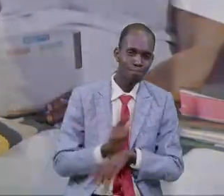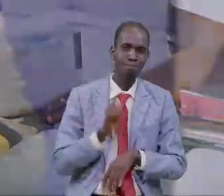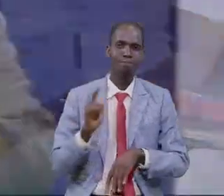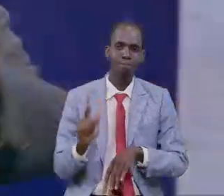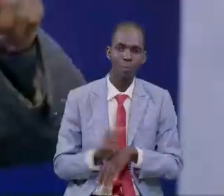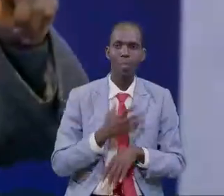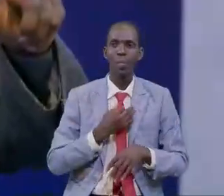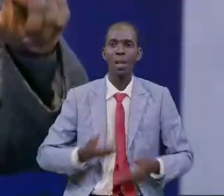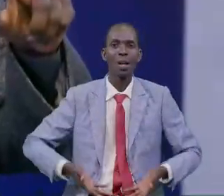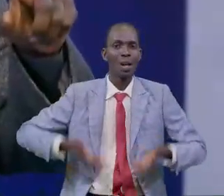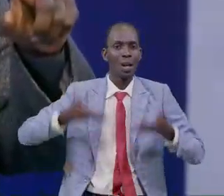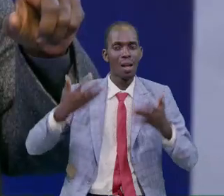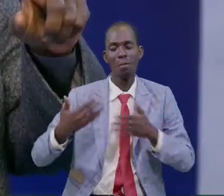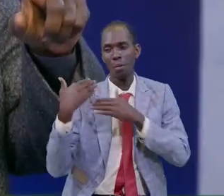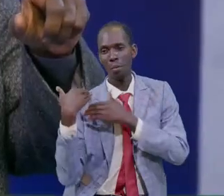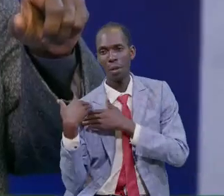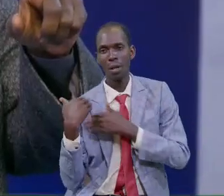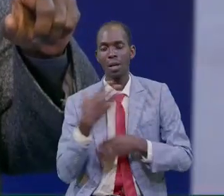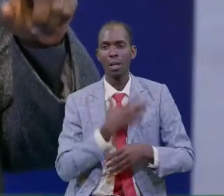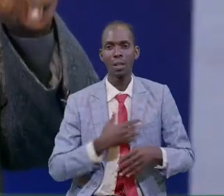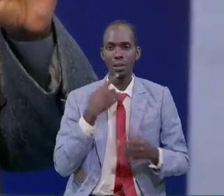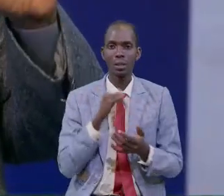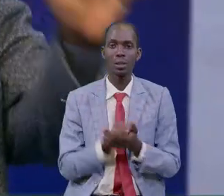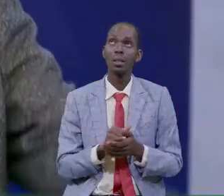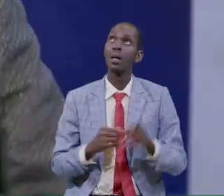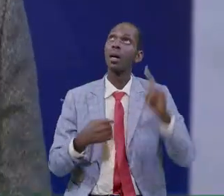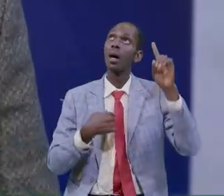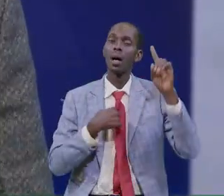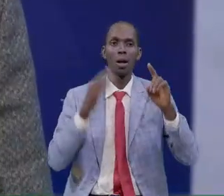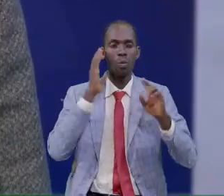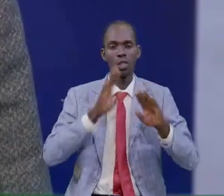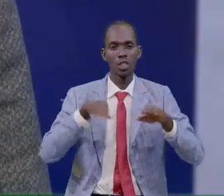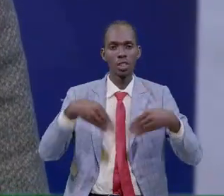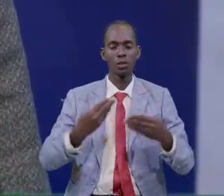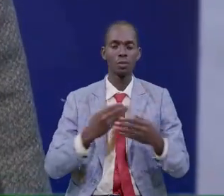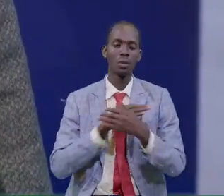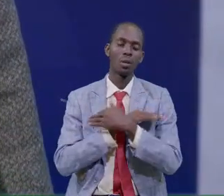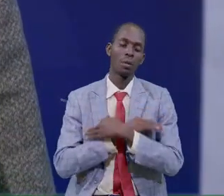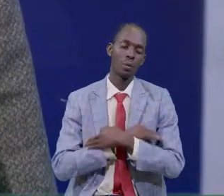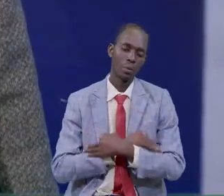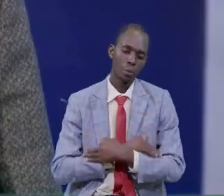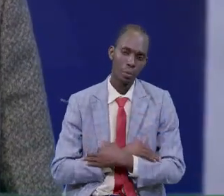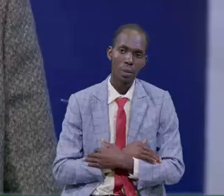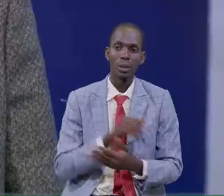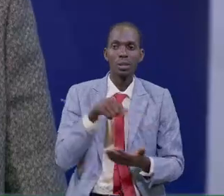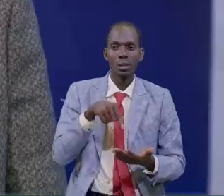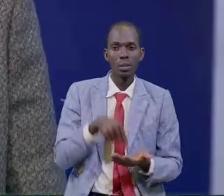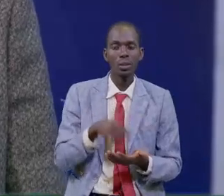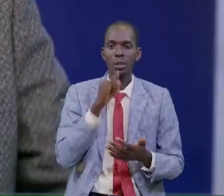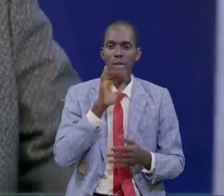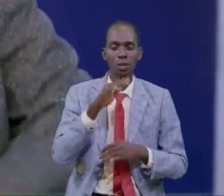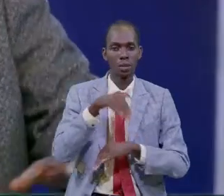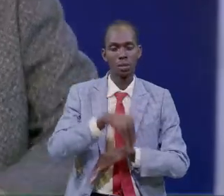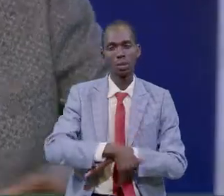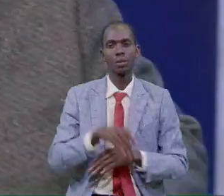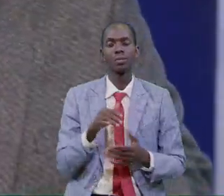will give you rest. This is your night. He's waiting for you.